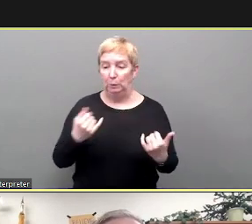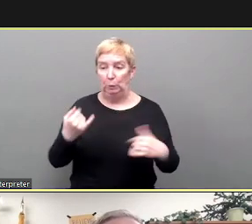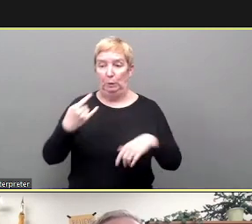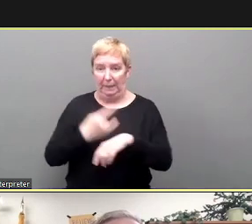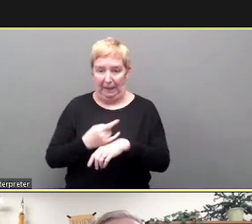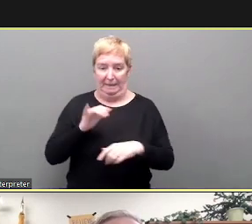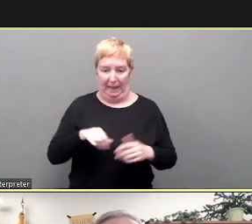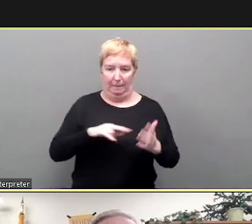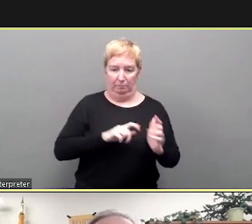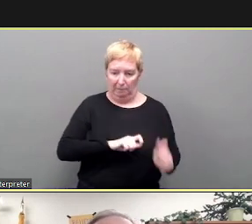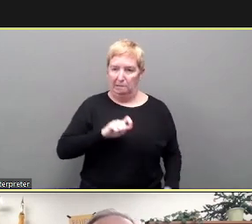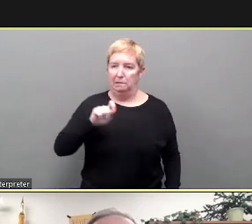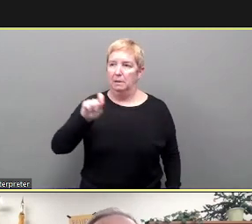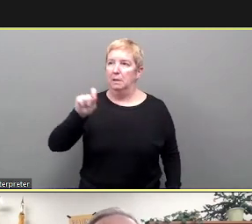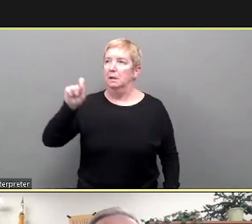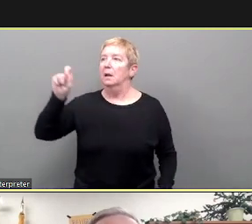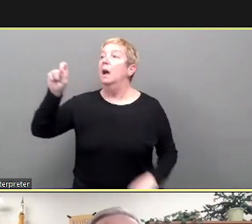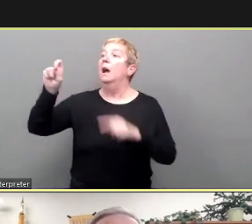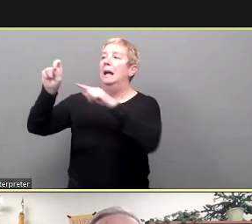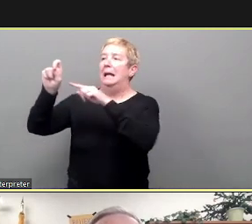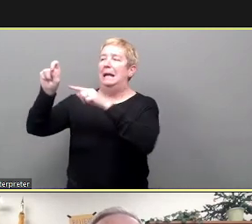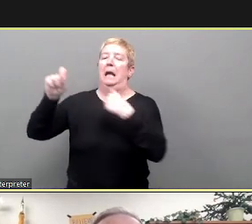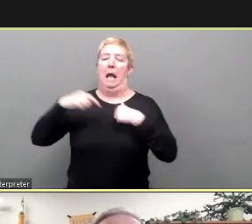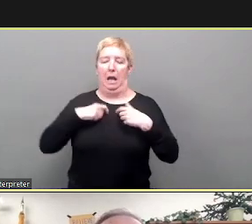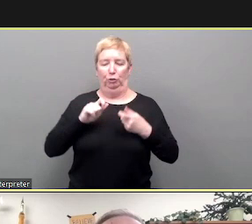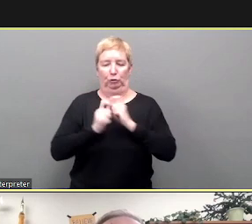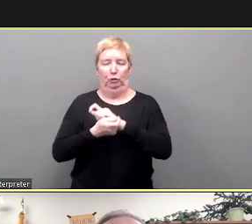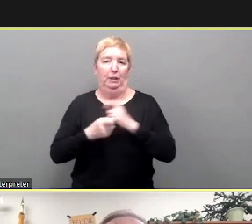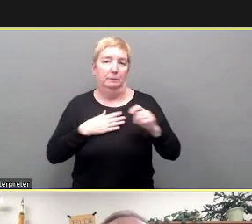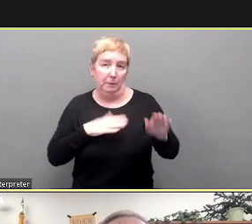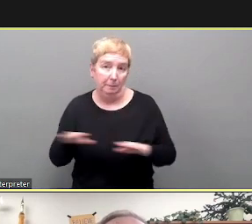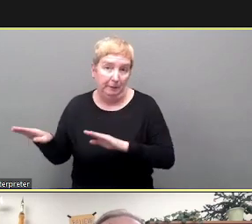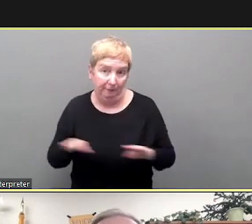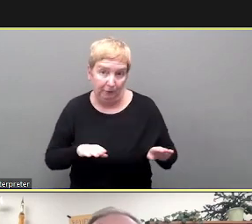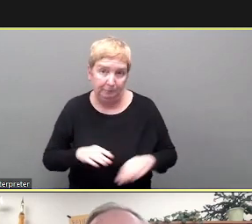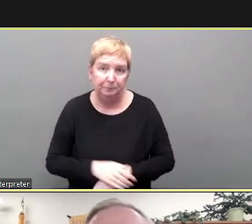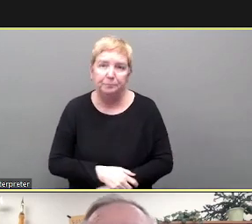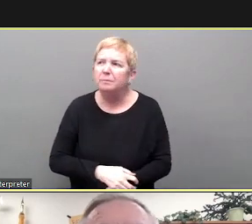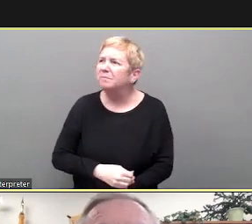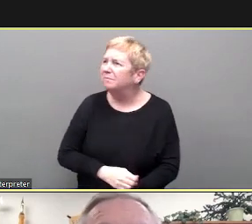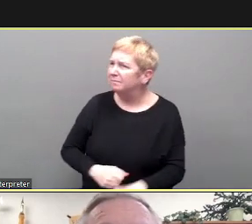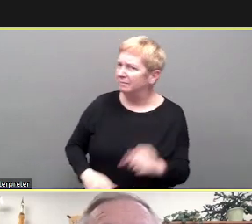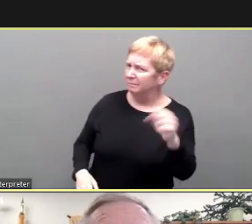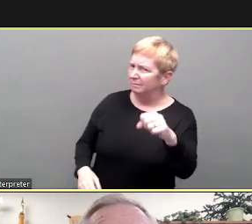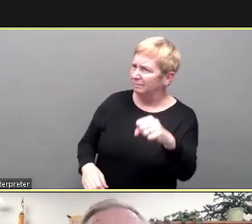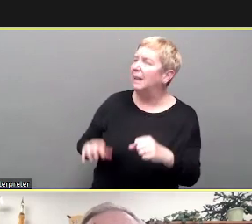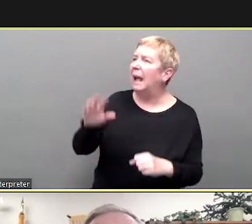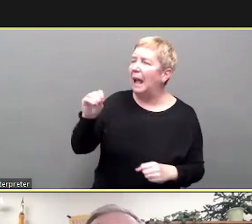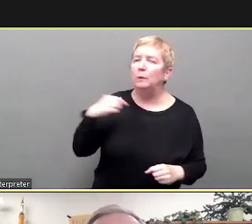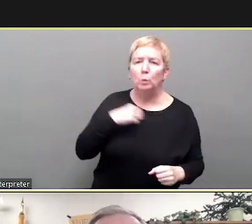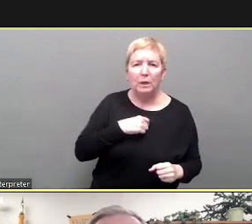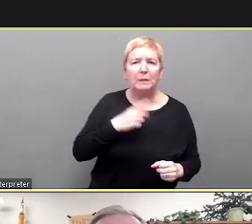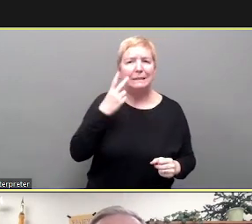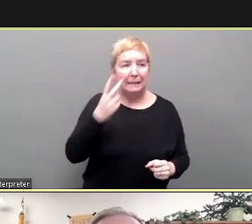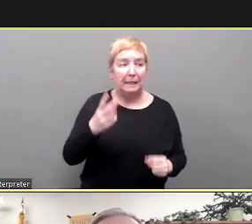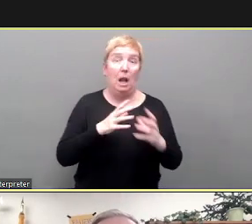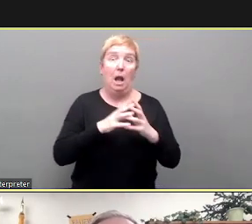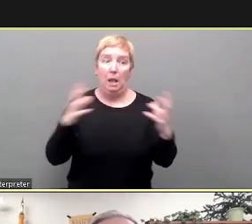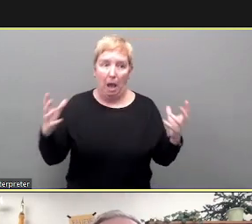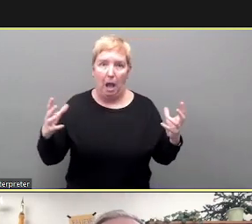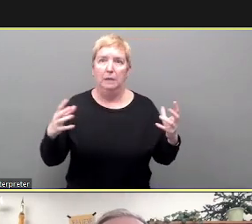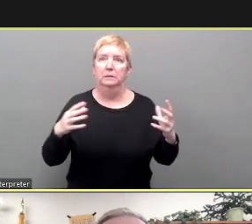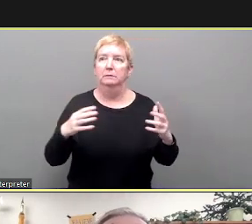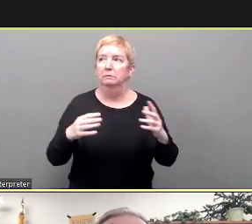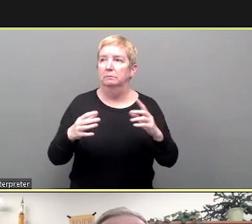a bit. Yeah, that's a really good point, Marissa. And also, we are just seeing an awful lot of indoor transmission